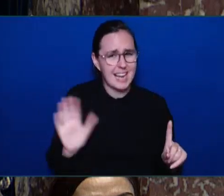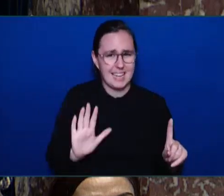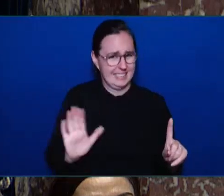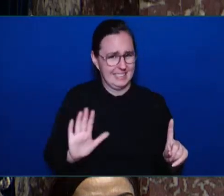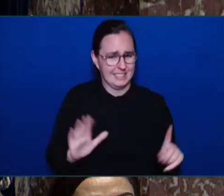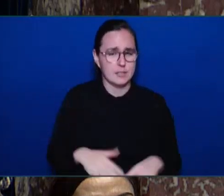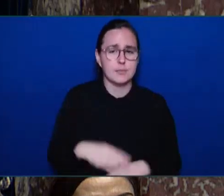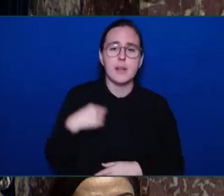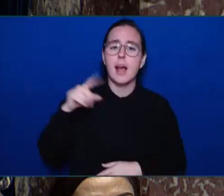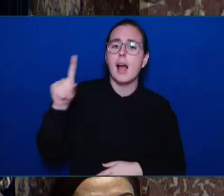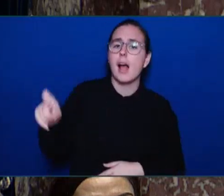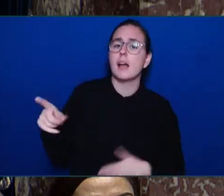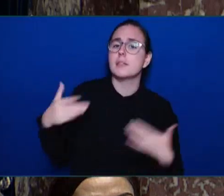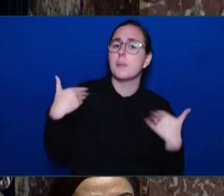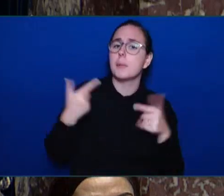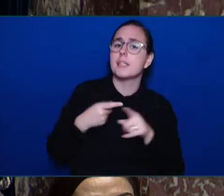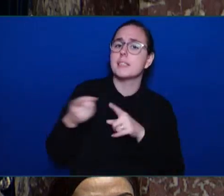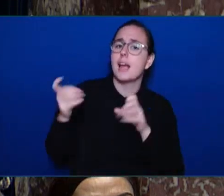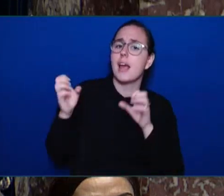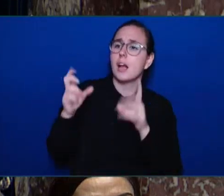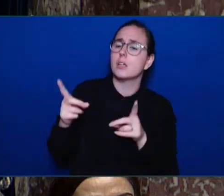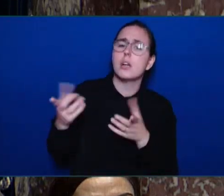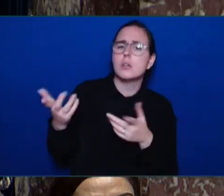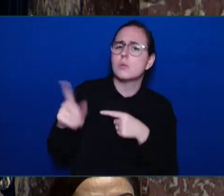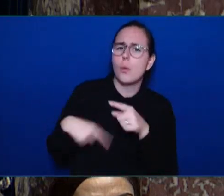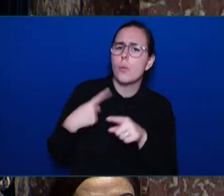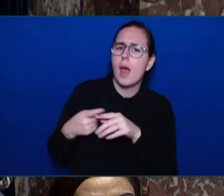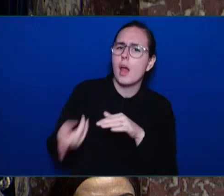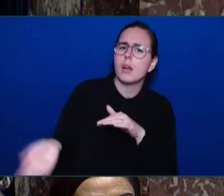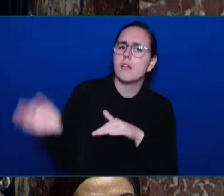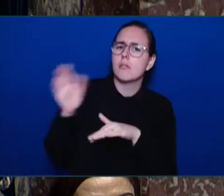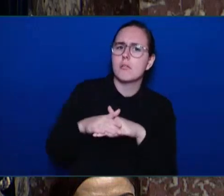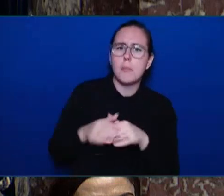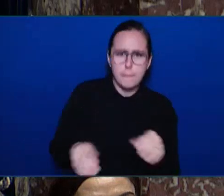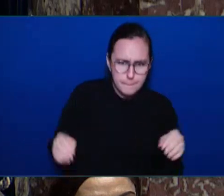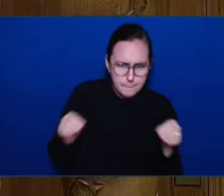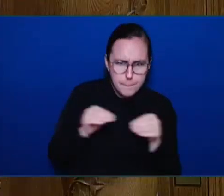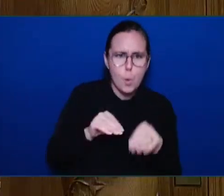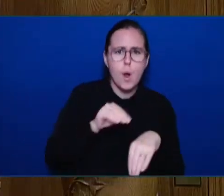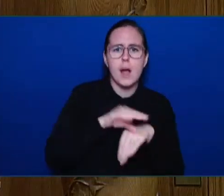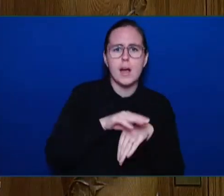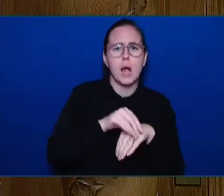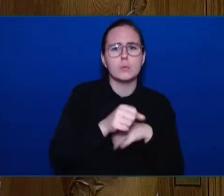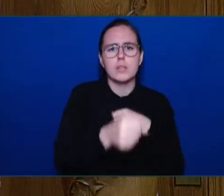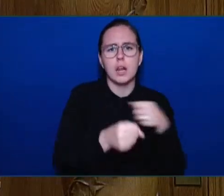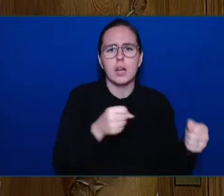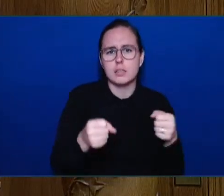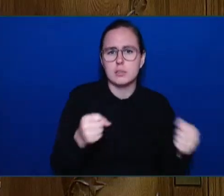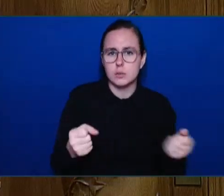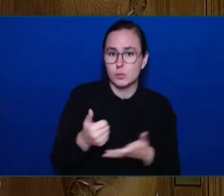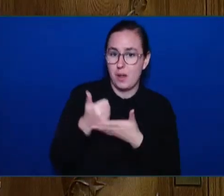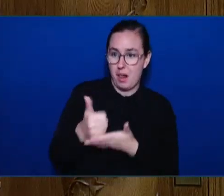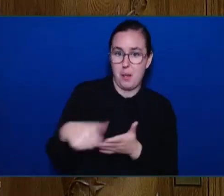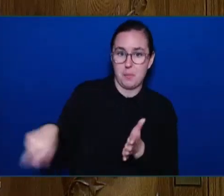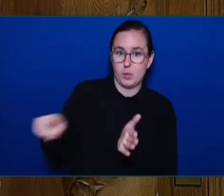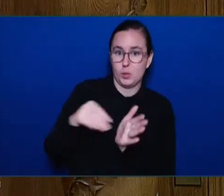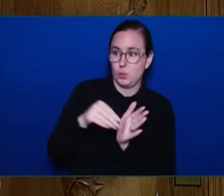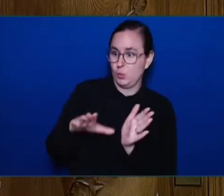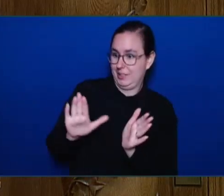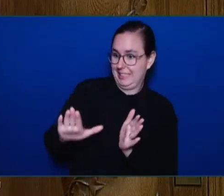and hire enough school counsellors to cover the students' needs in this province? Minister of Education.